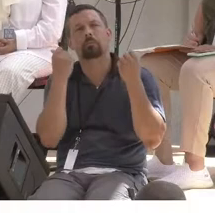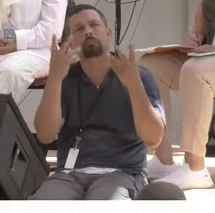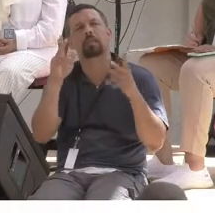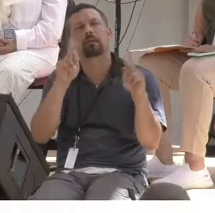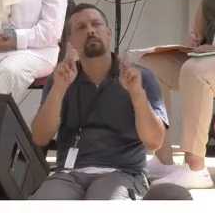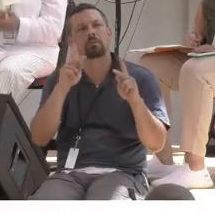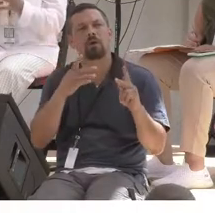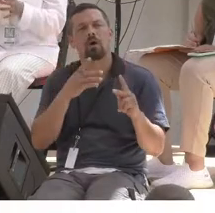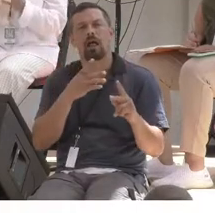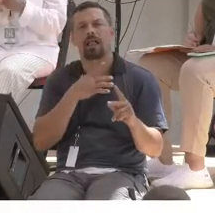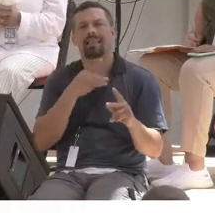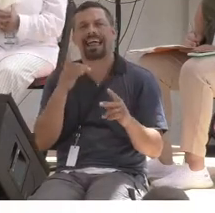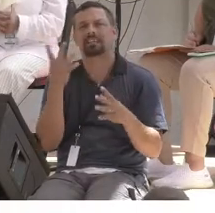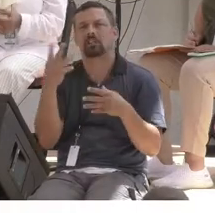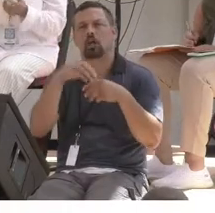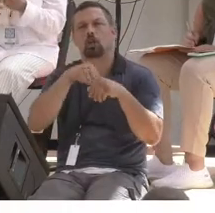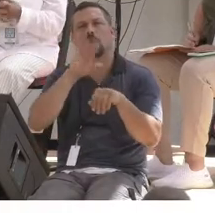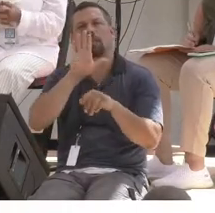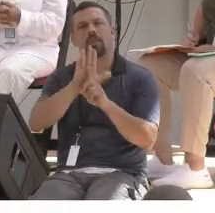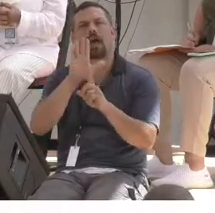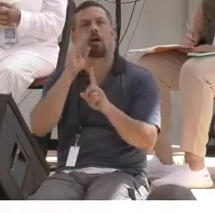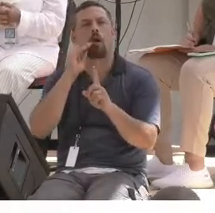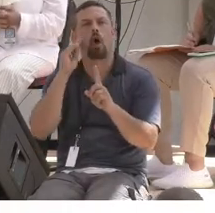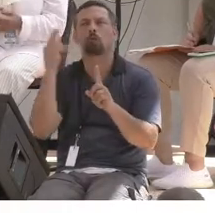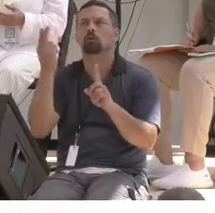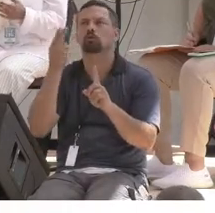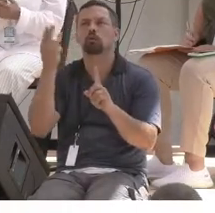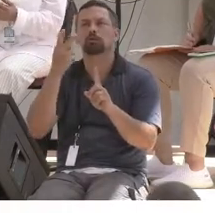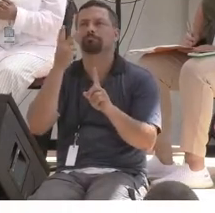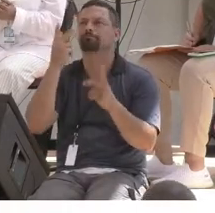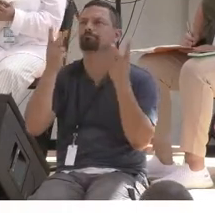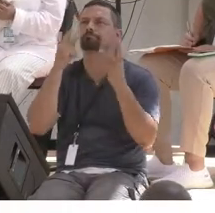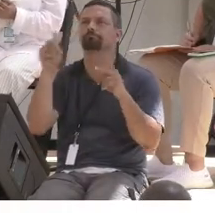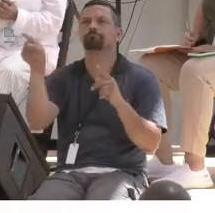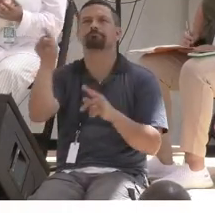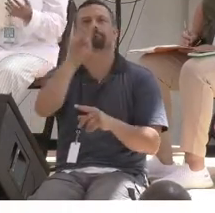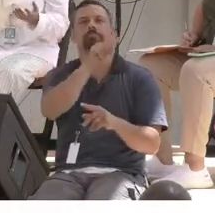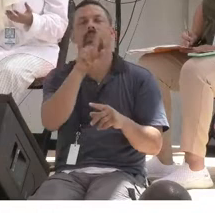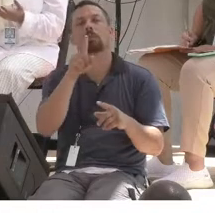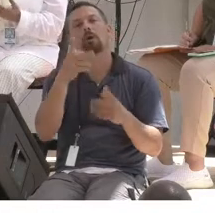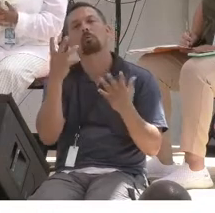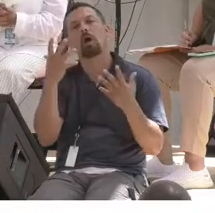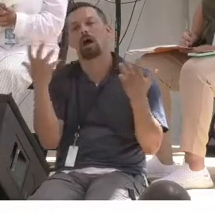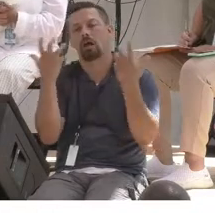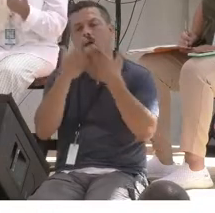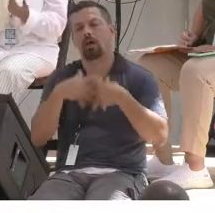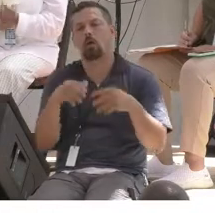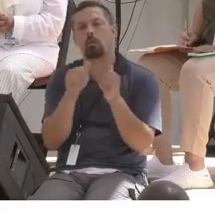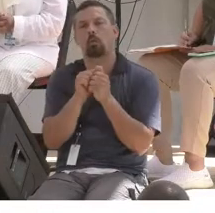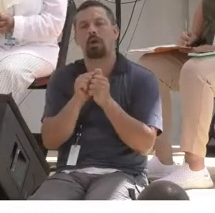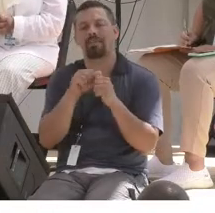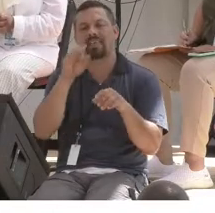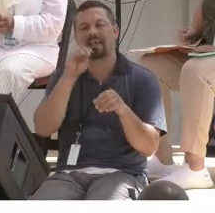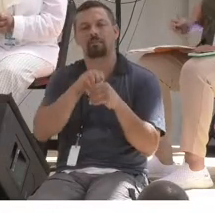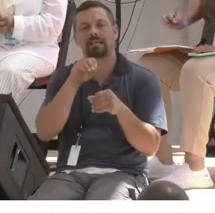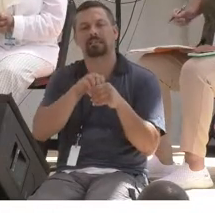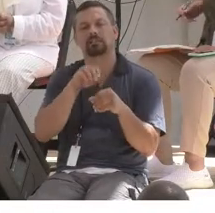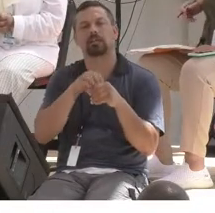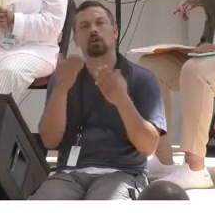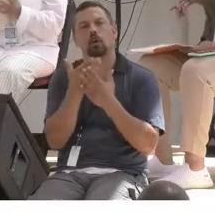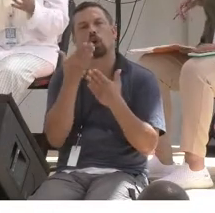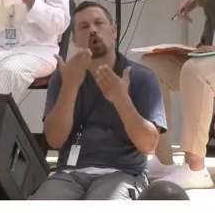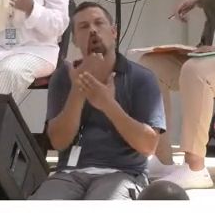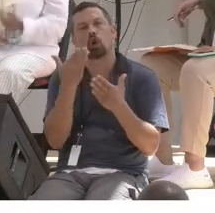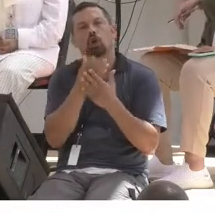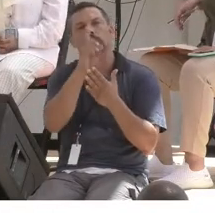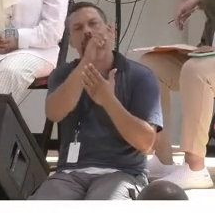to include that in their house and use it still, but they want something that goes well with their interior, the modern interior of the houses. So